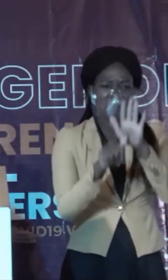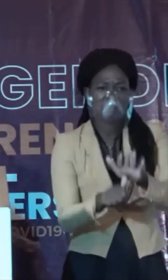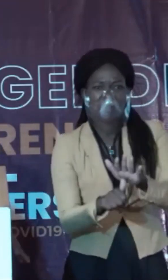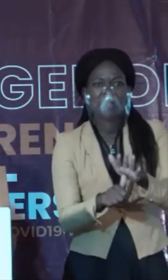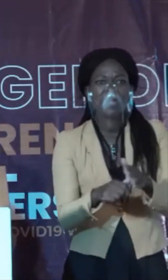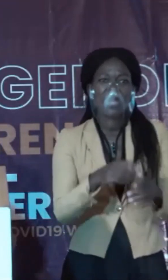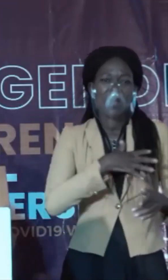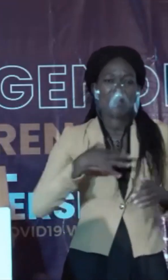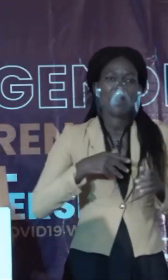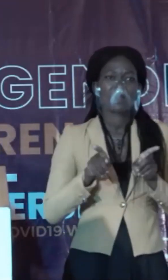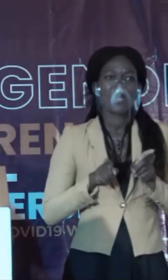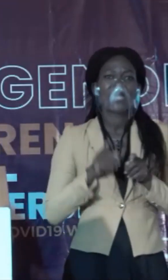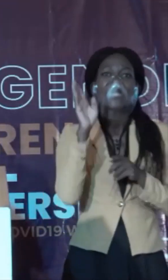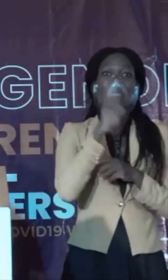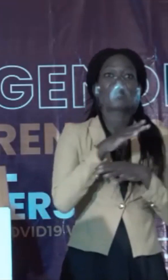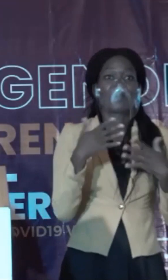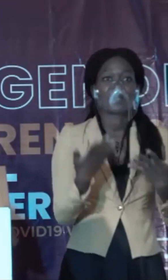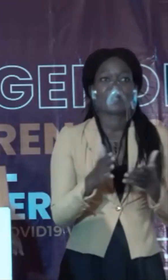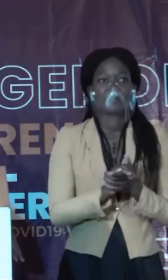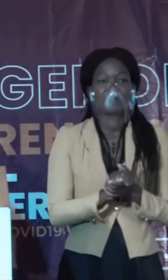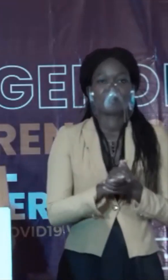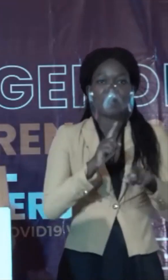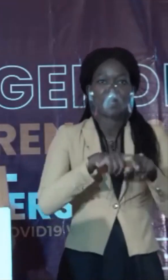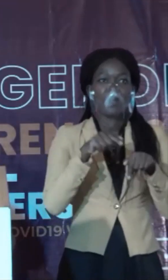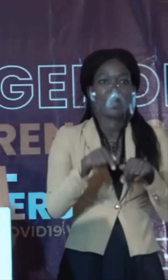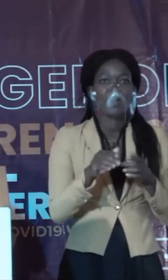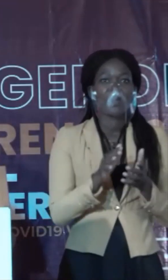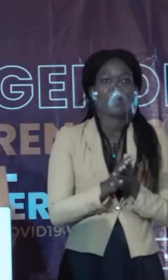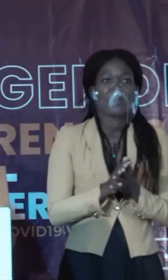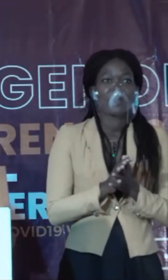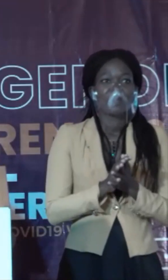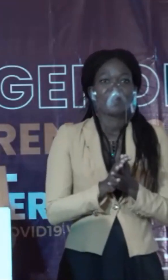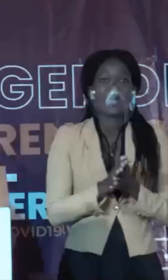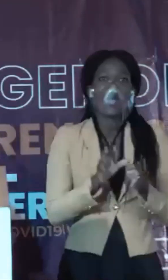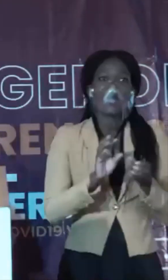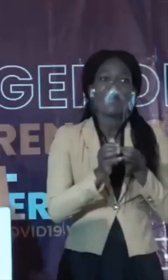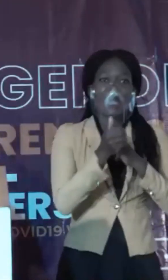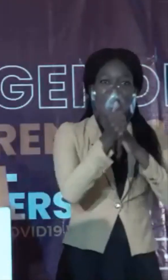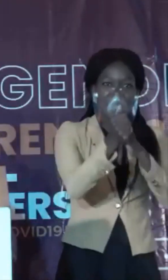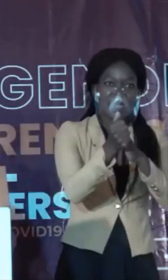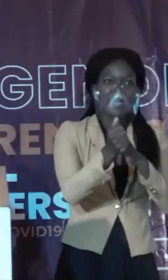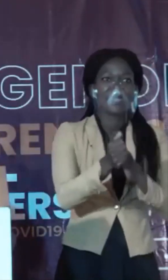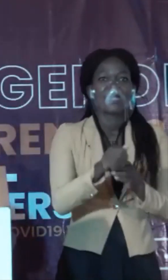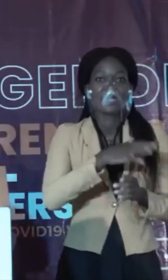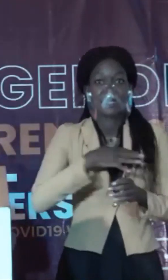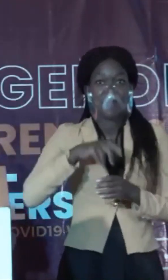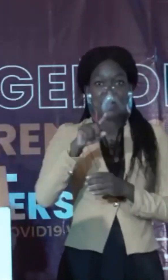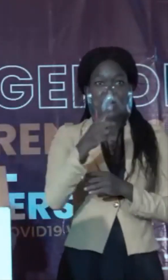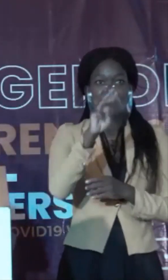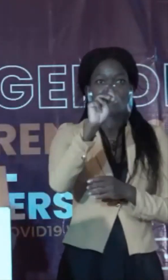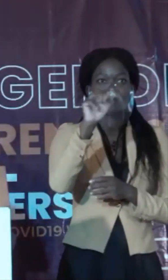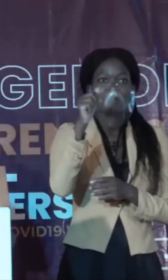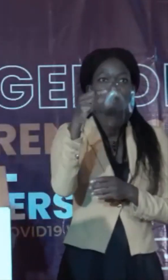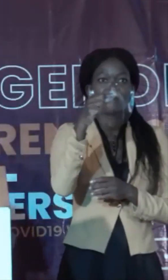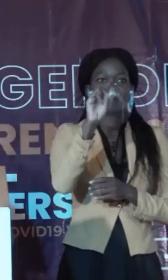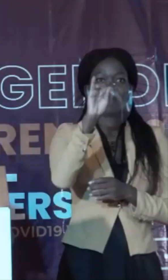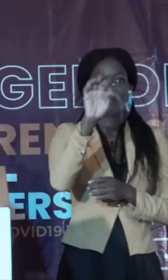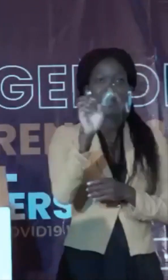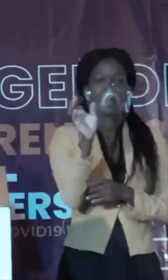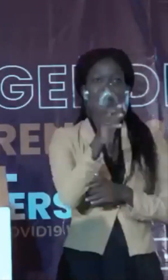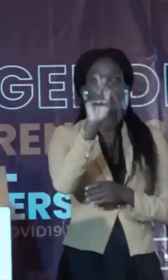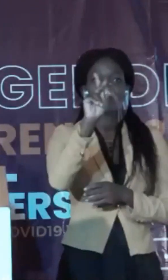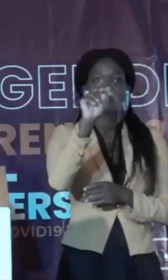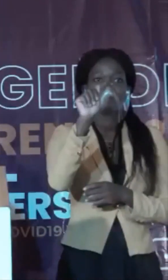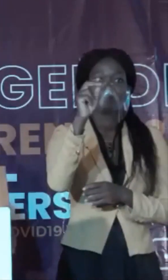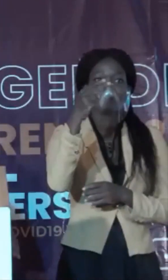girls. This session will be moderated by Maggie Gatora Banda, who is the Executive Director for the Women's